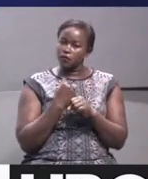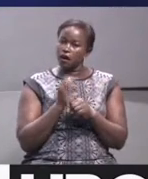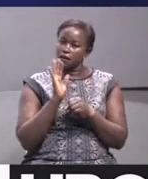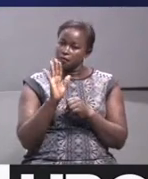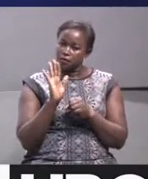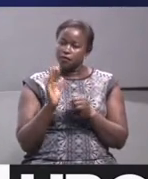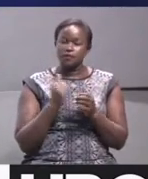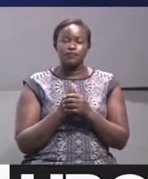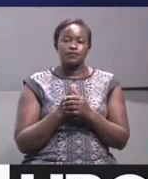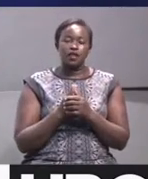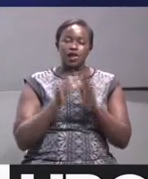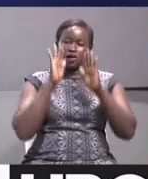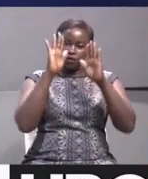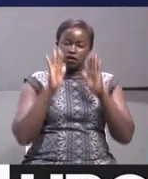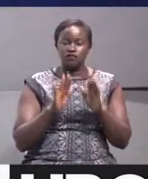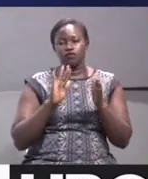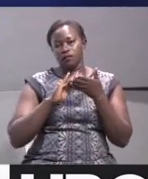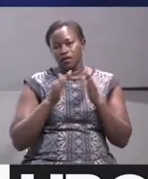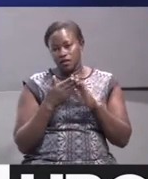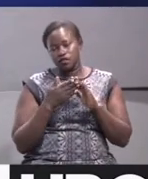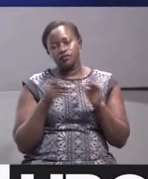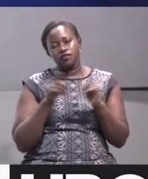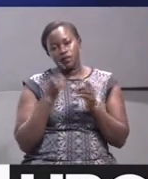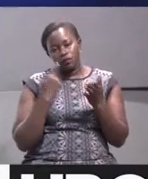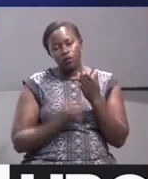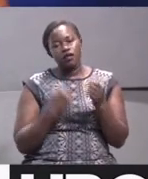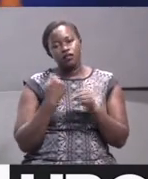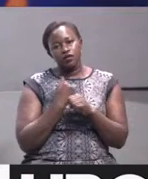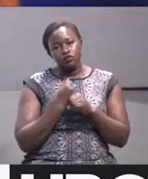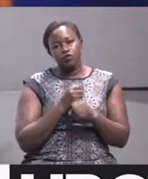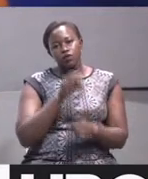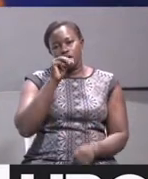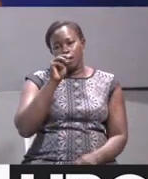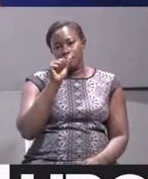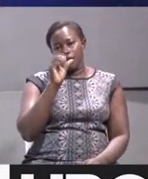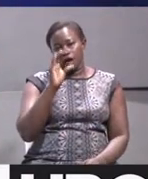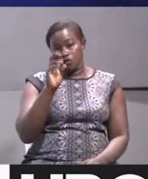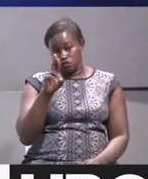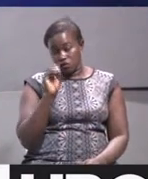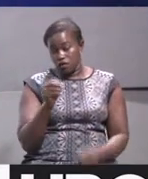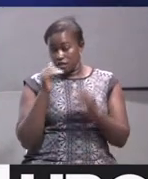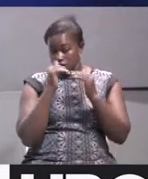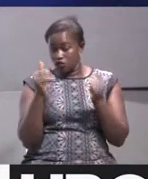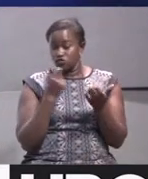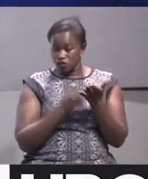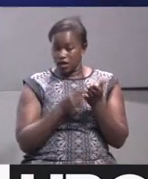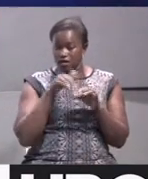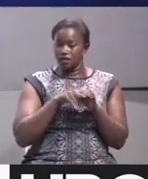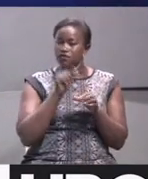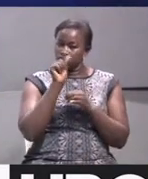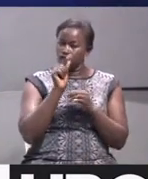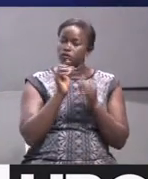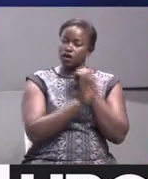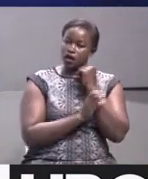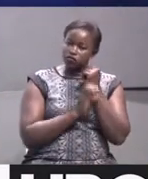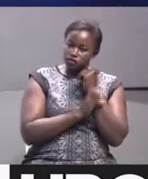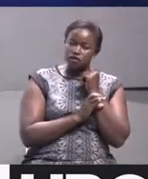us, the wonderful partnership, but also what they do at a macro level. Uganda is one of the few countries that have